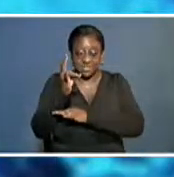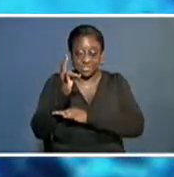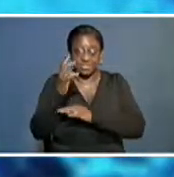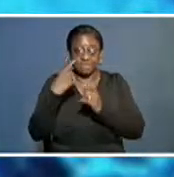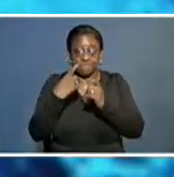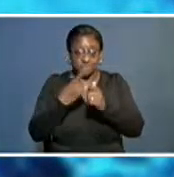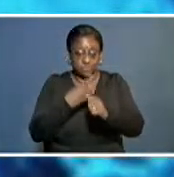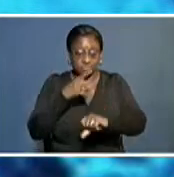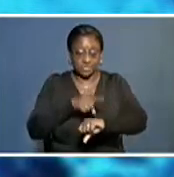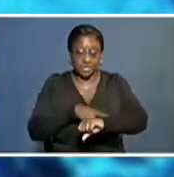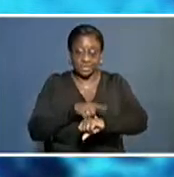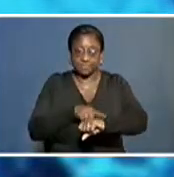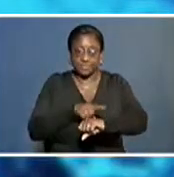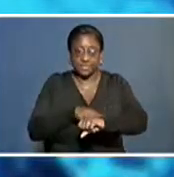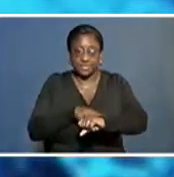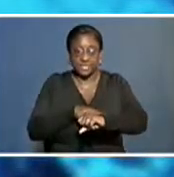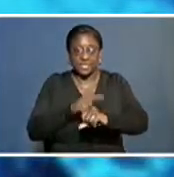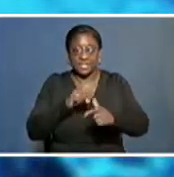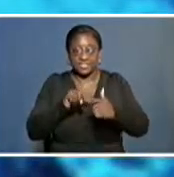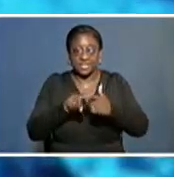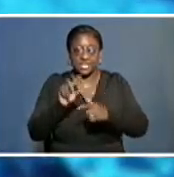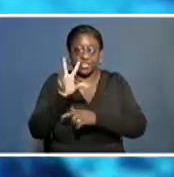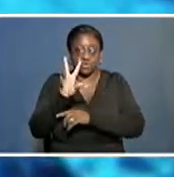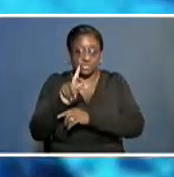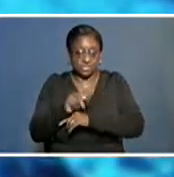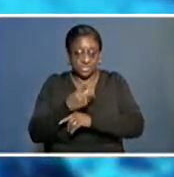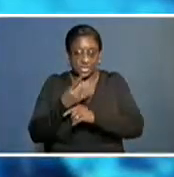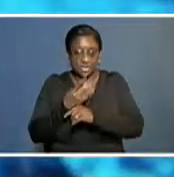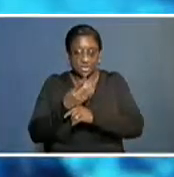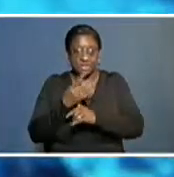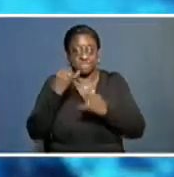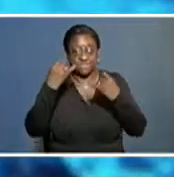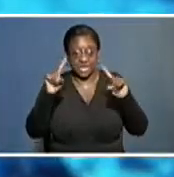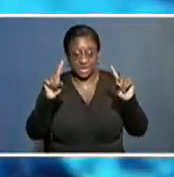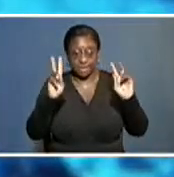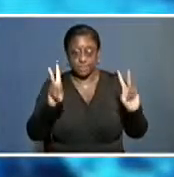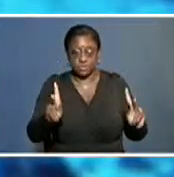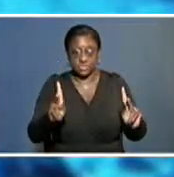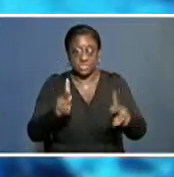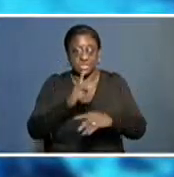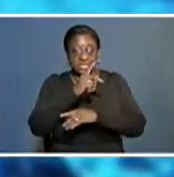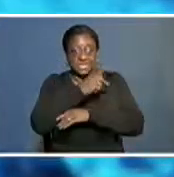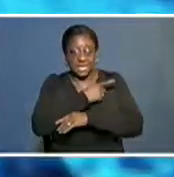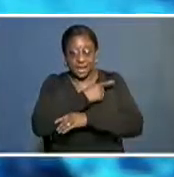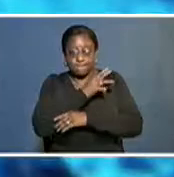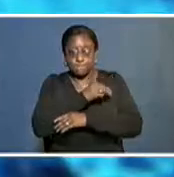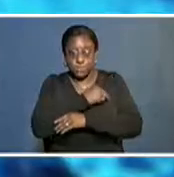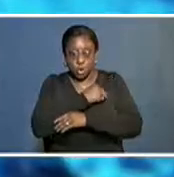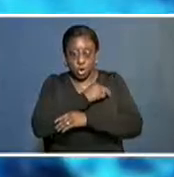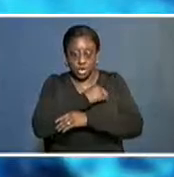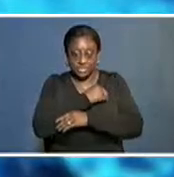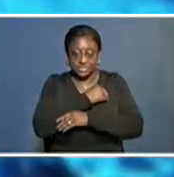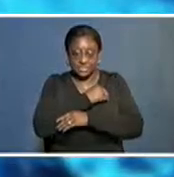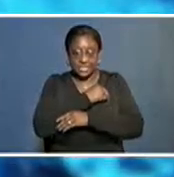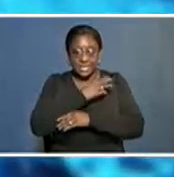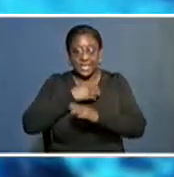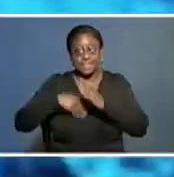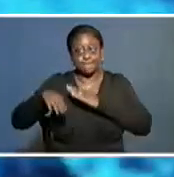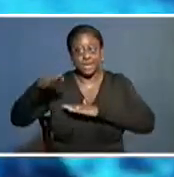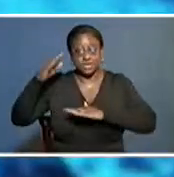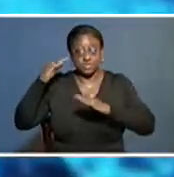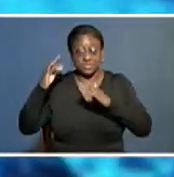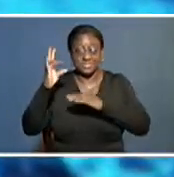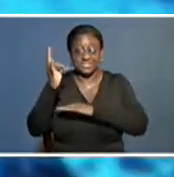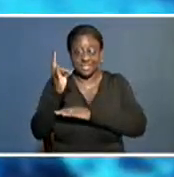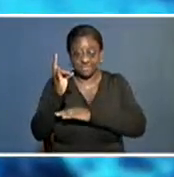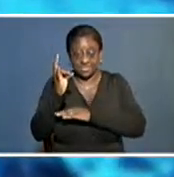minutes, 38.53, and 32nd overall. The final Bahamian in the pool this morning, Kiana Moss, in the 50-meter backstroke. She was 7th